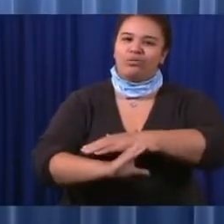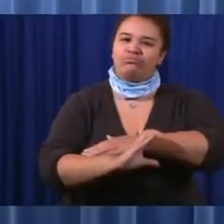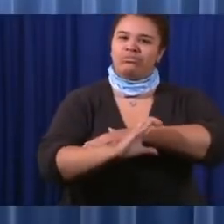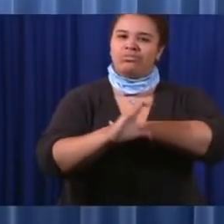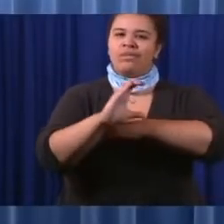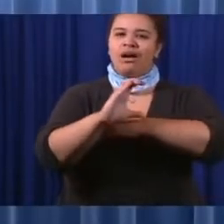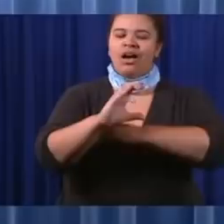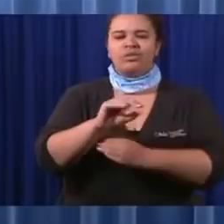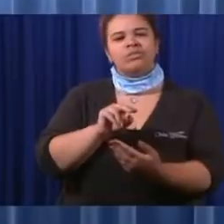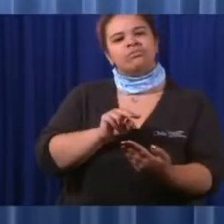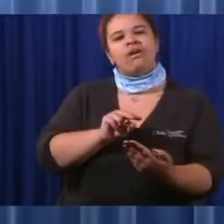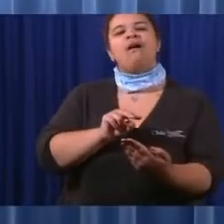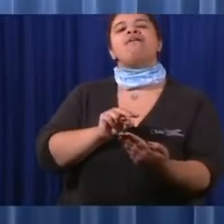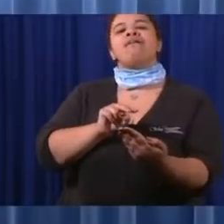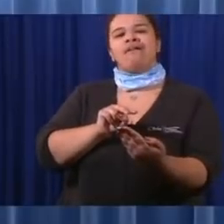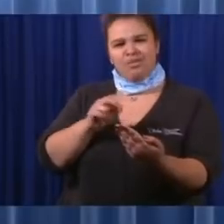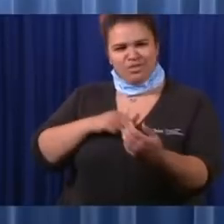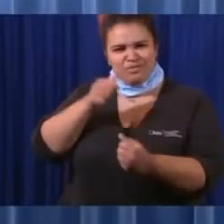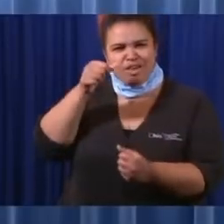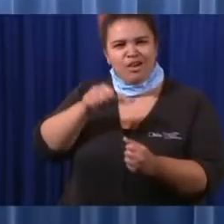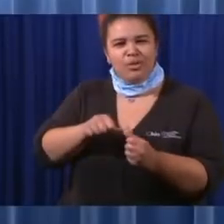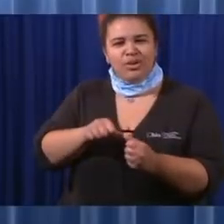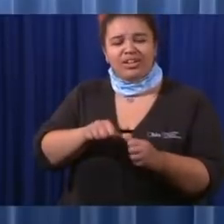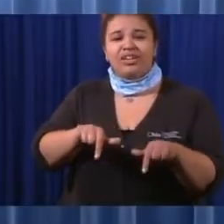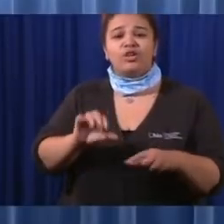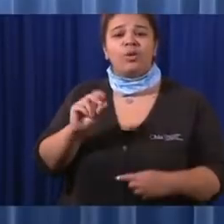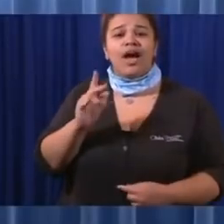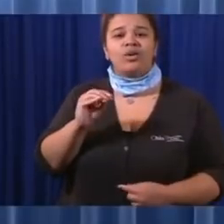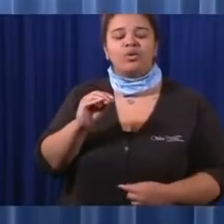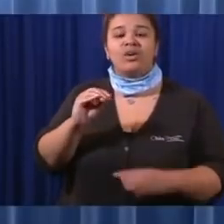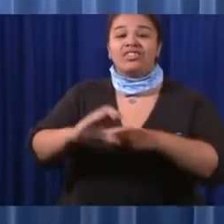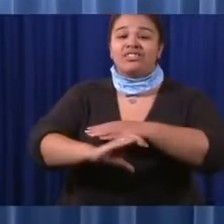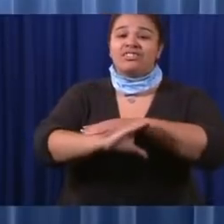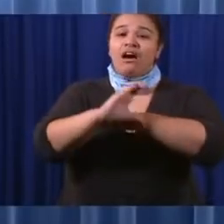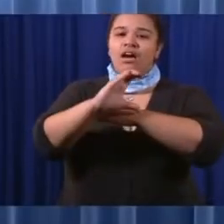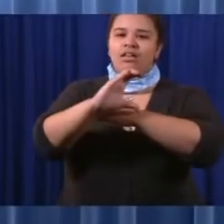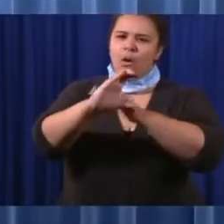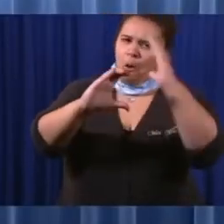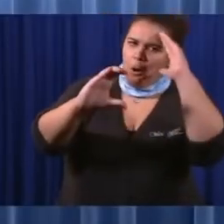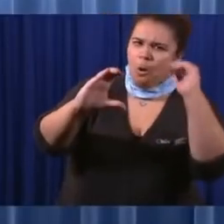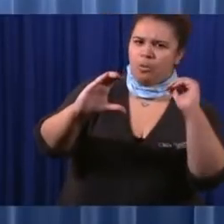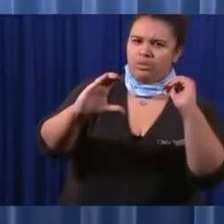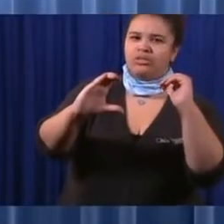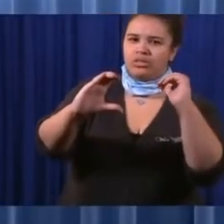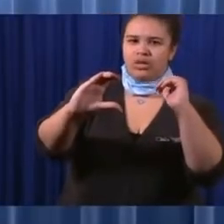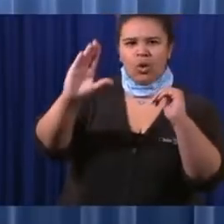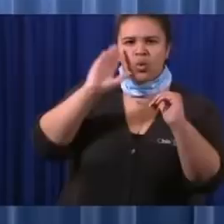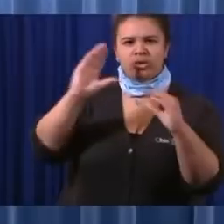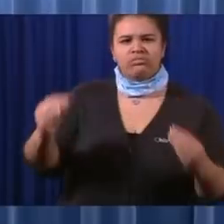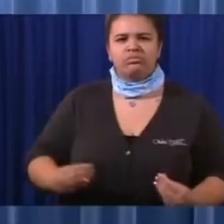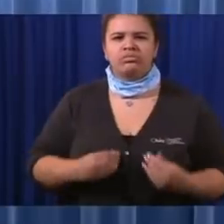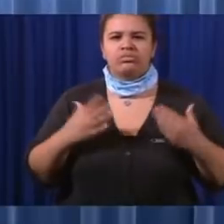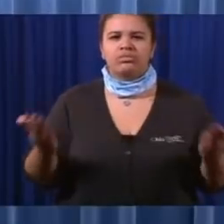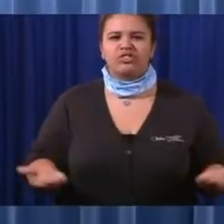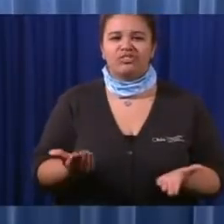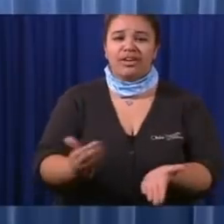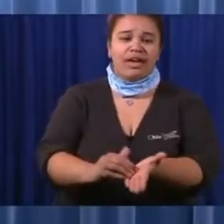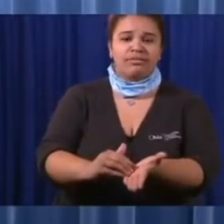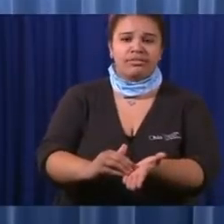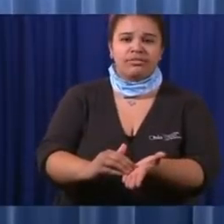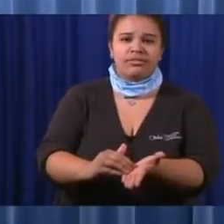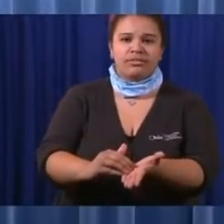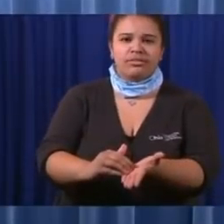There'll be positive things that come out of our struggle with this virus. We're not really sure what all they will be, but there will be positive